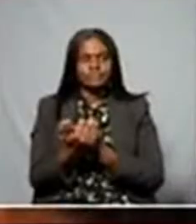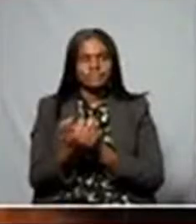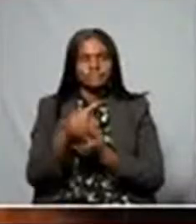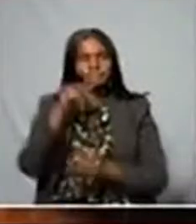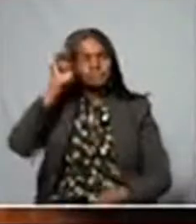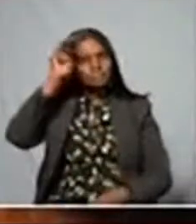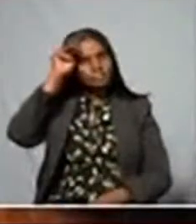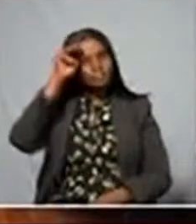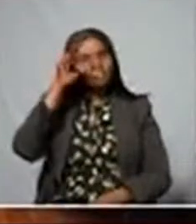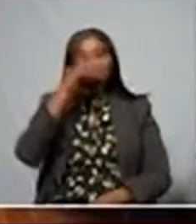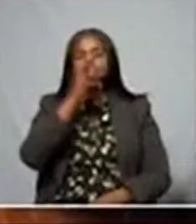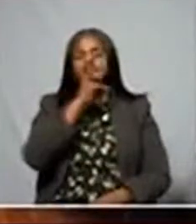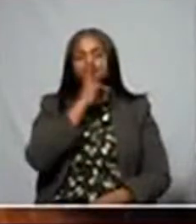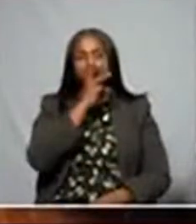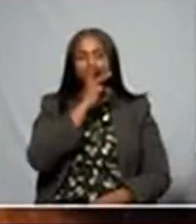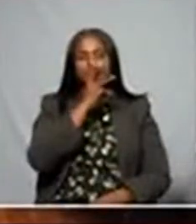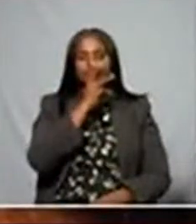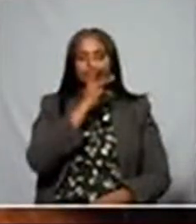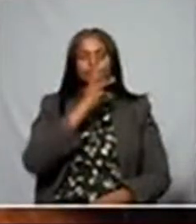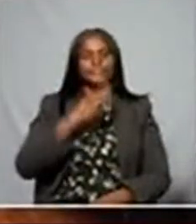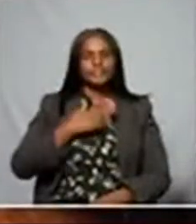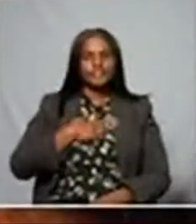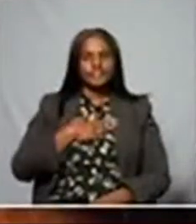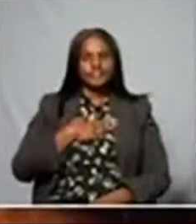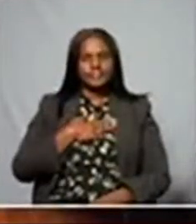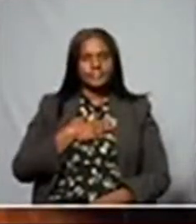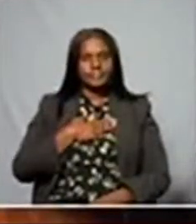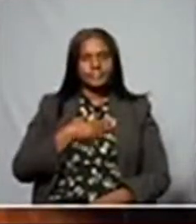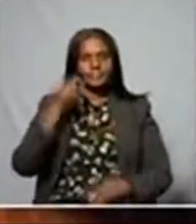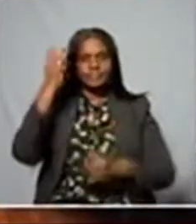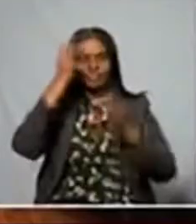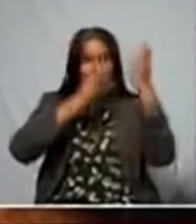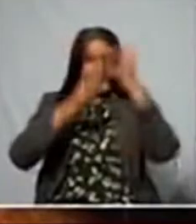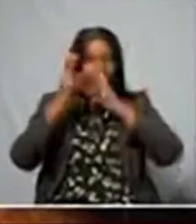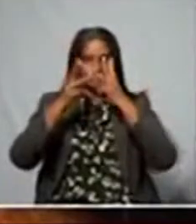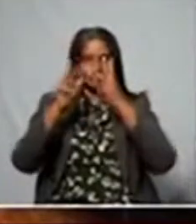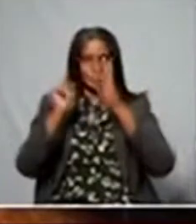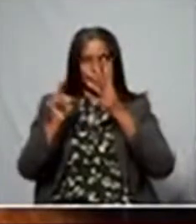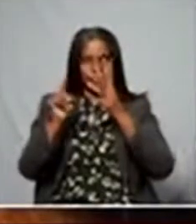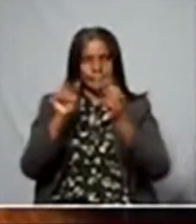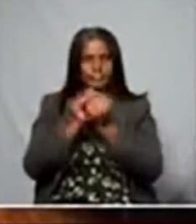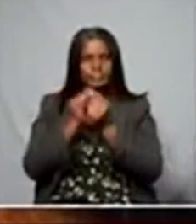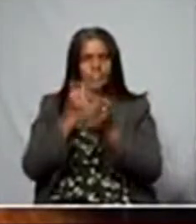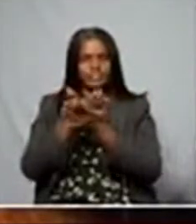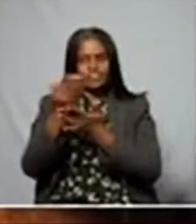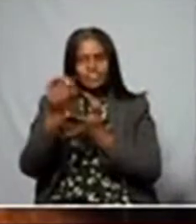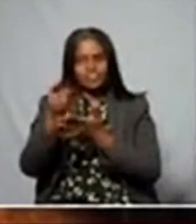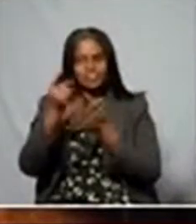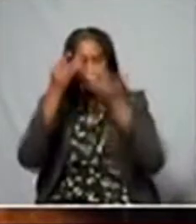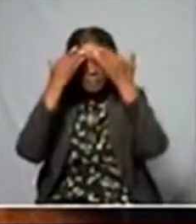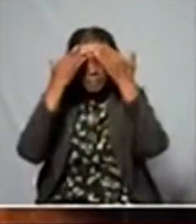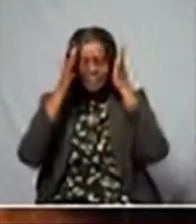Minister of Water. Mine is a concern on procurement. As you are aware,